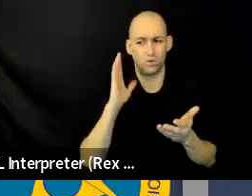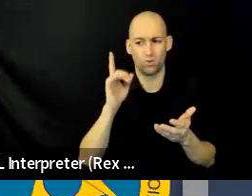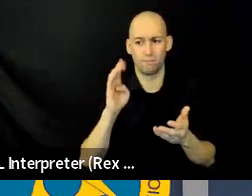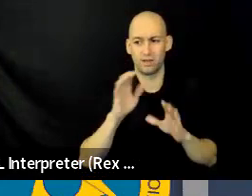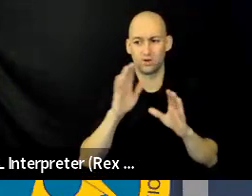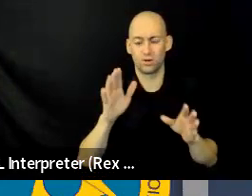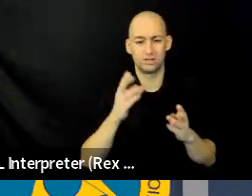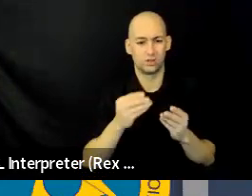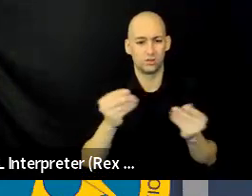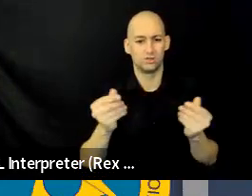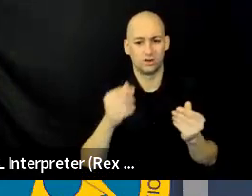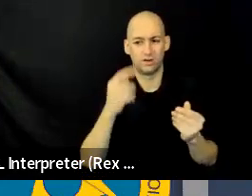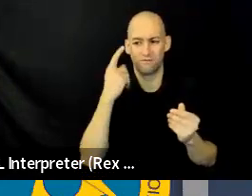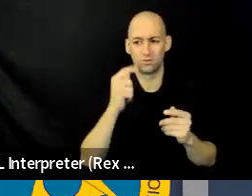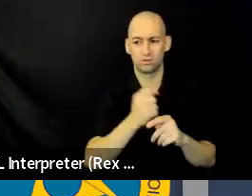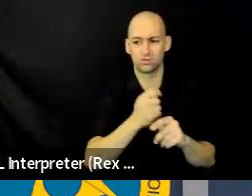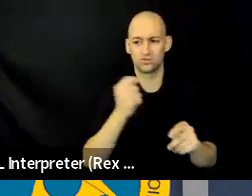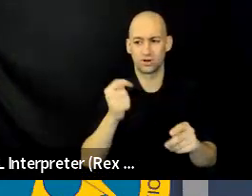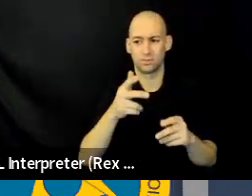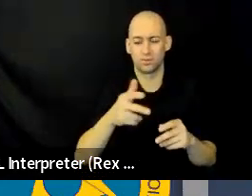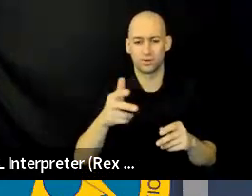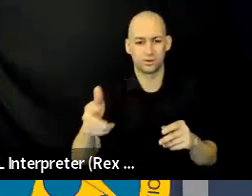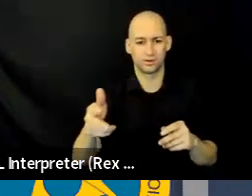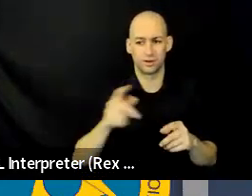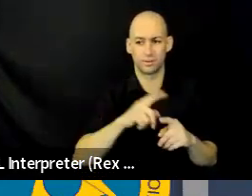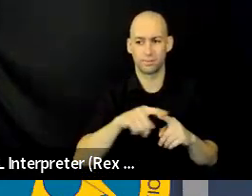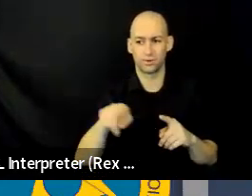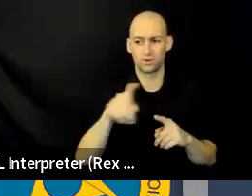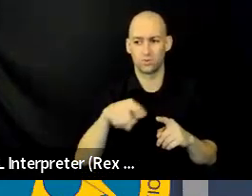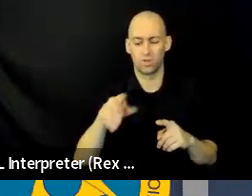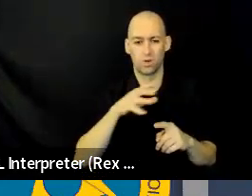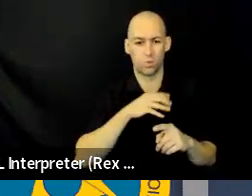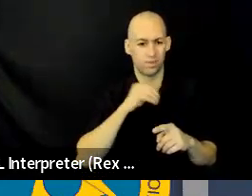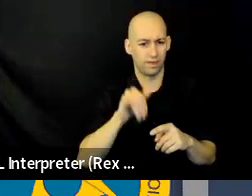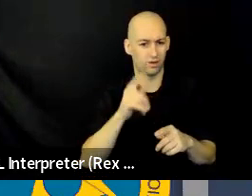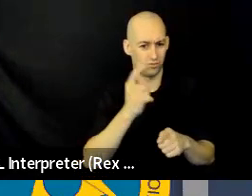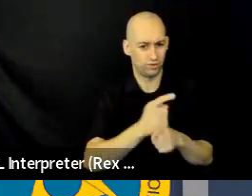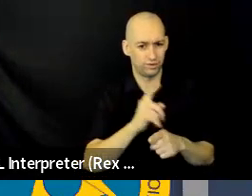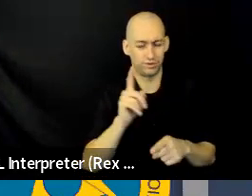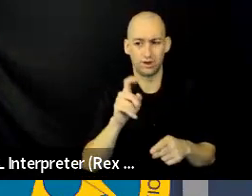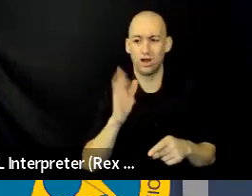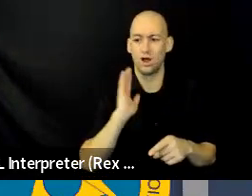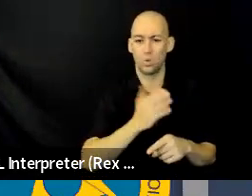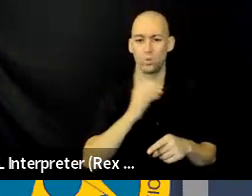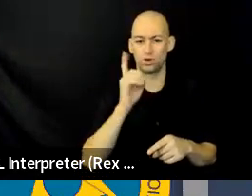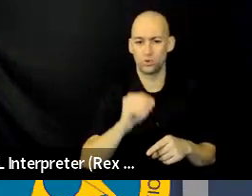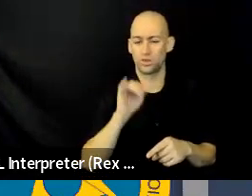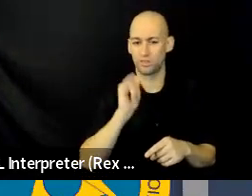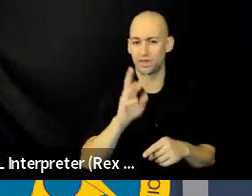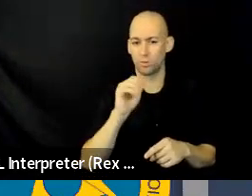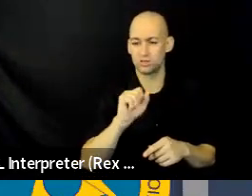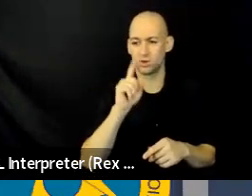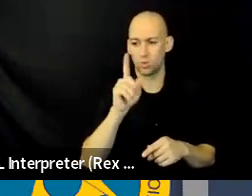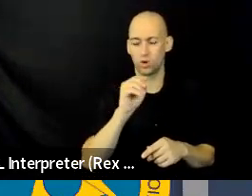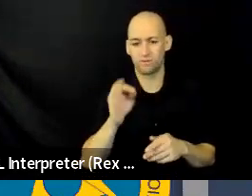wonderful solution for truck parking. But you all own that, right? We do, and that was actually one of the items was